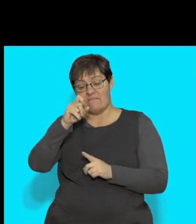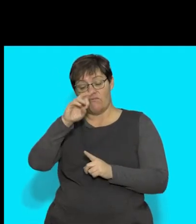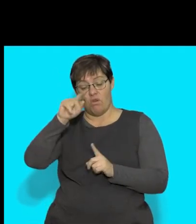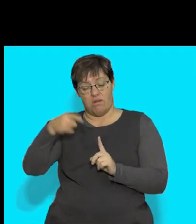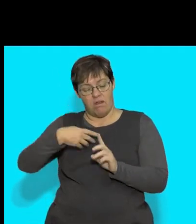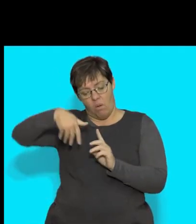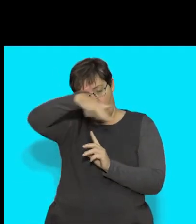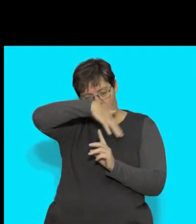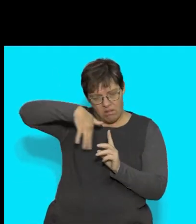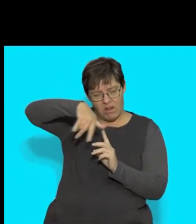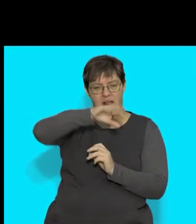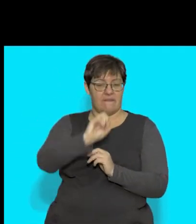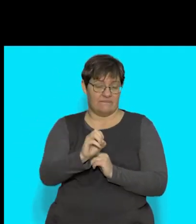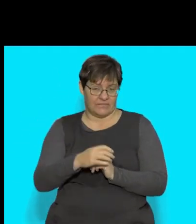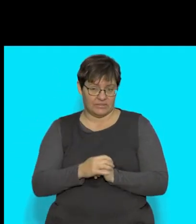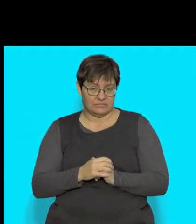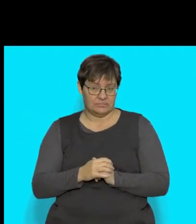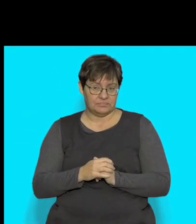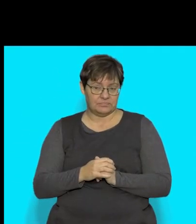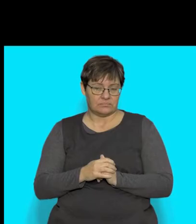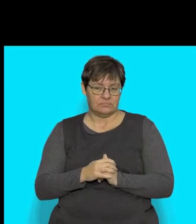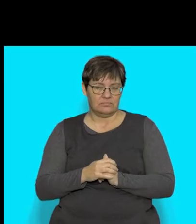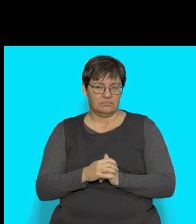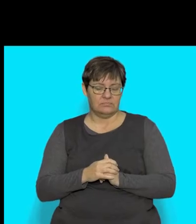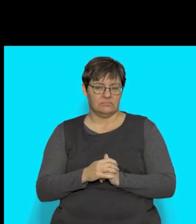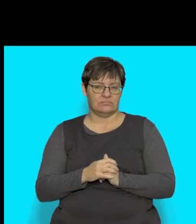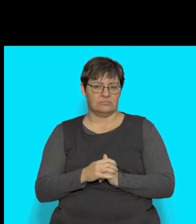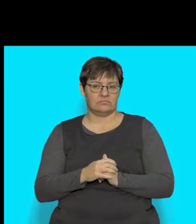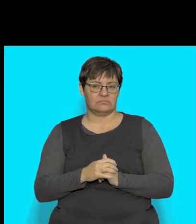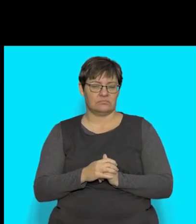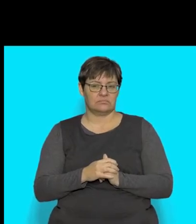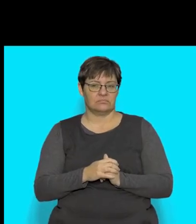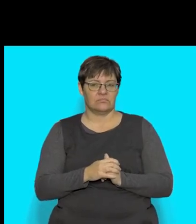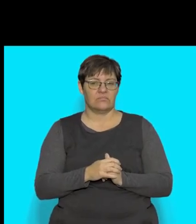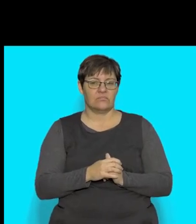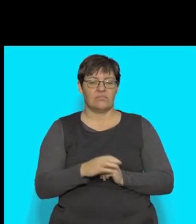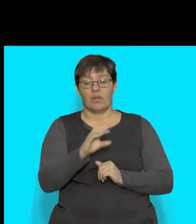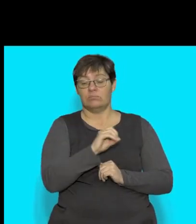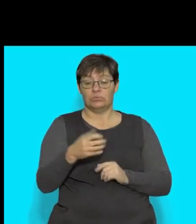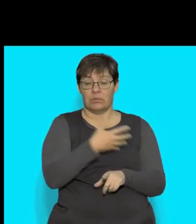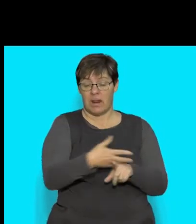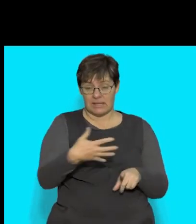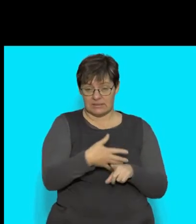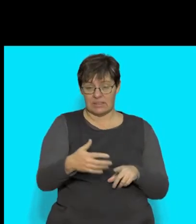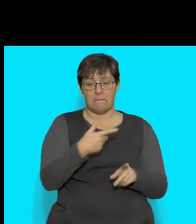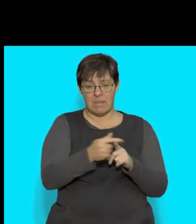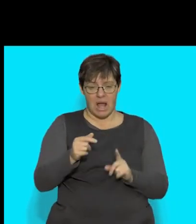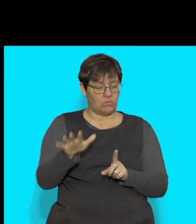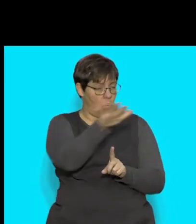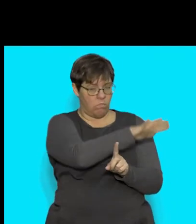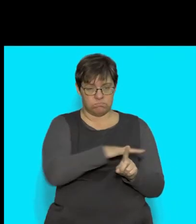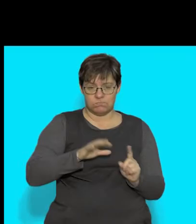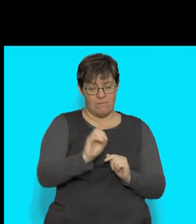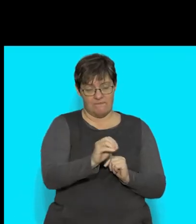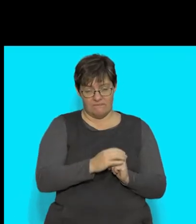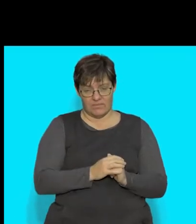at the blood, there's blood all around the nephron. So I've got this concept of the nephron, and